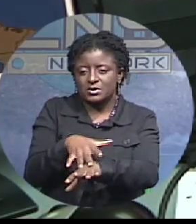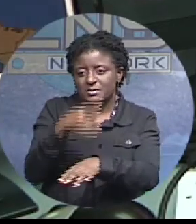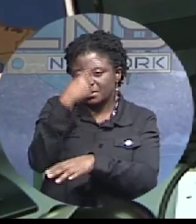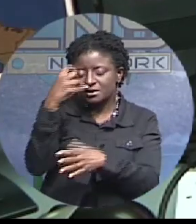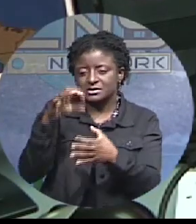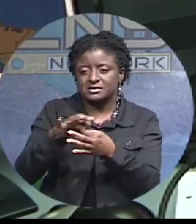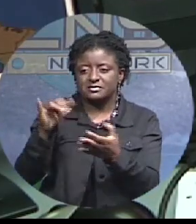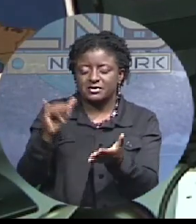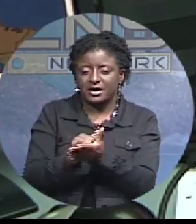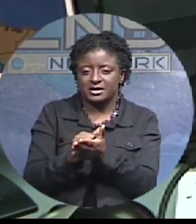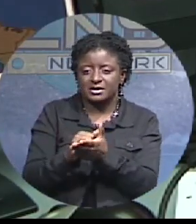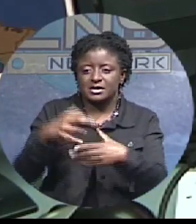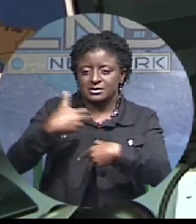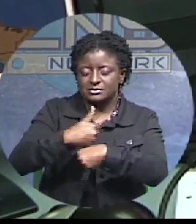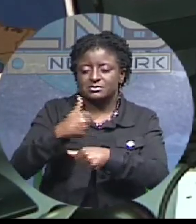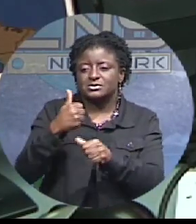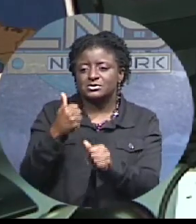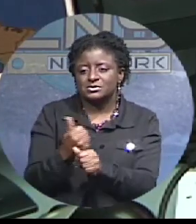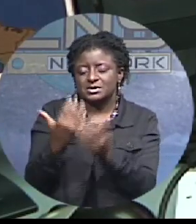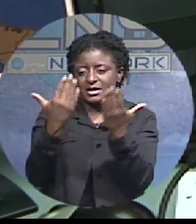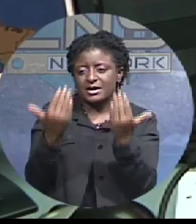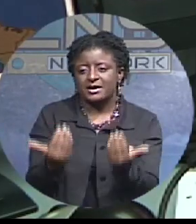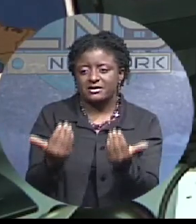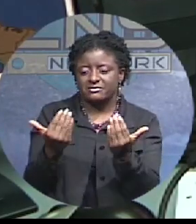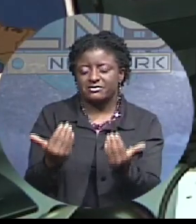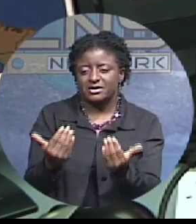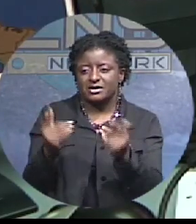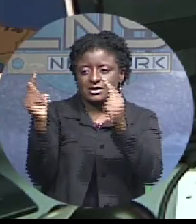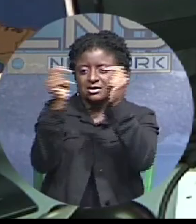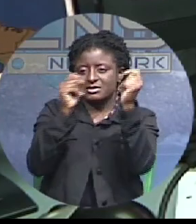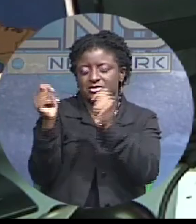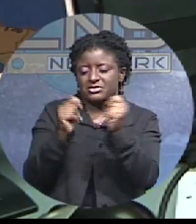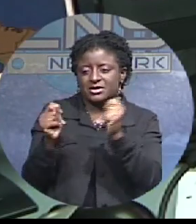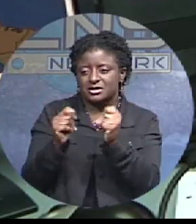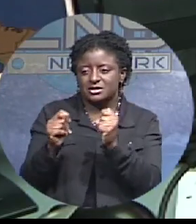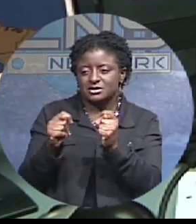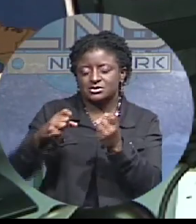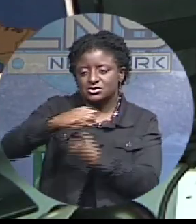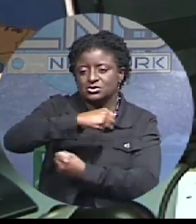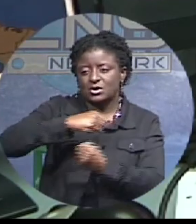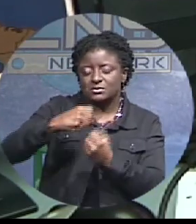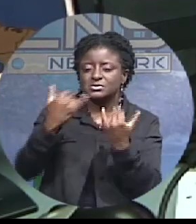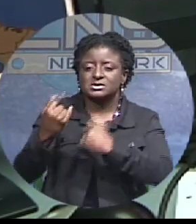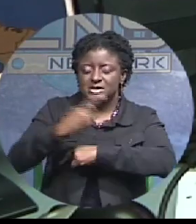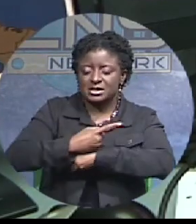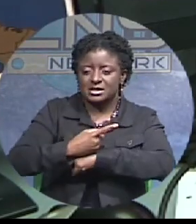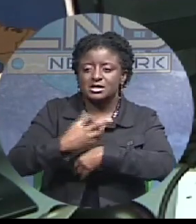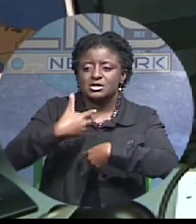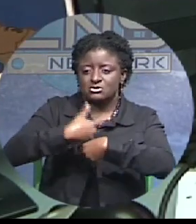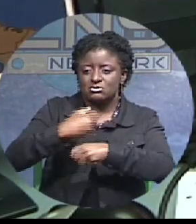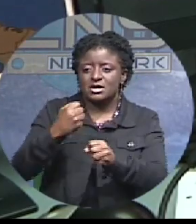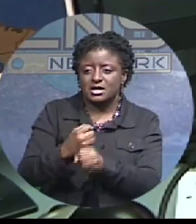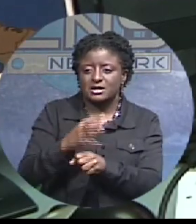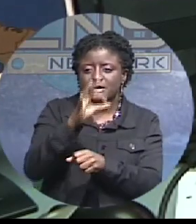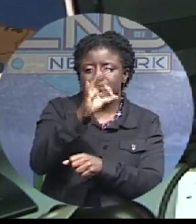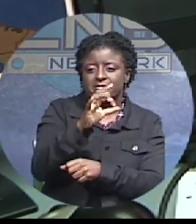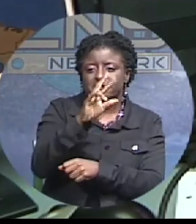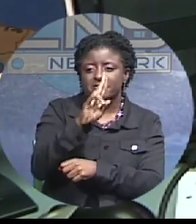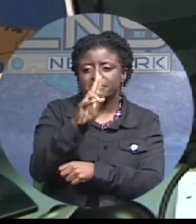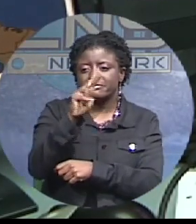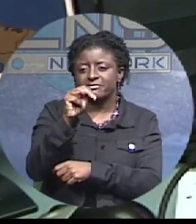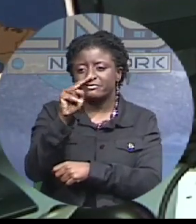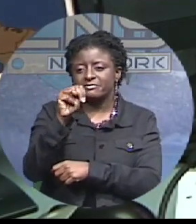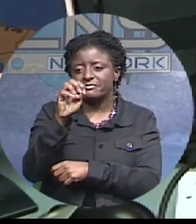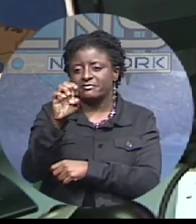thunderstorms on event, and also today, like today's day, it produced actually a funnel cloud. This funnel cloud evolved into a